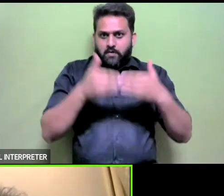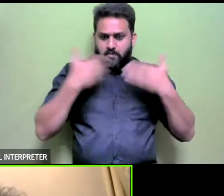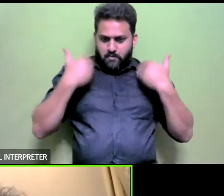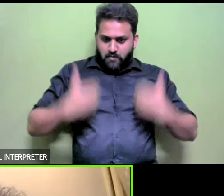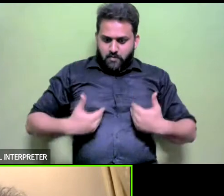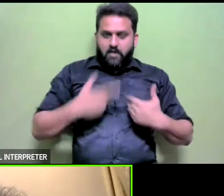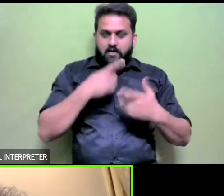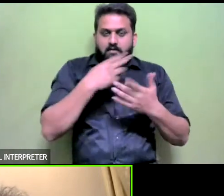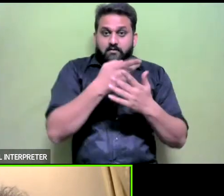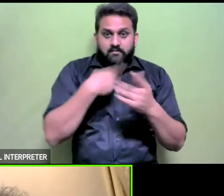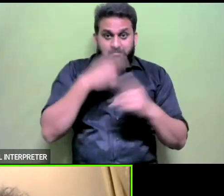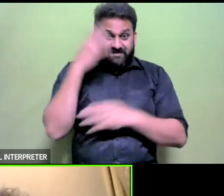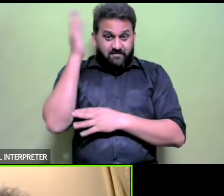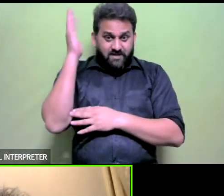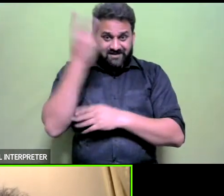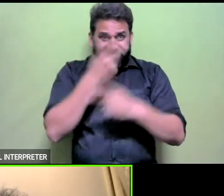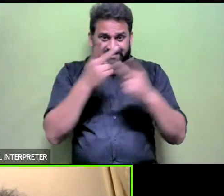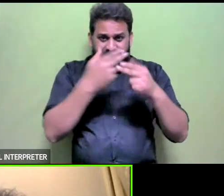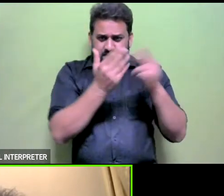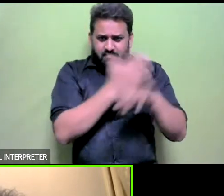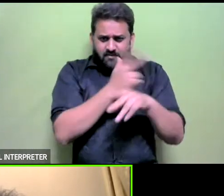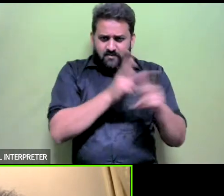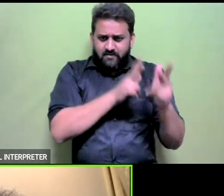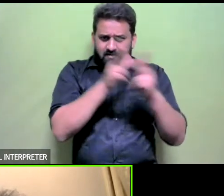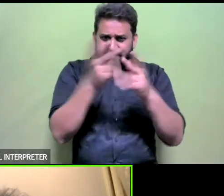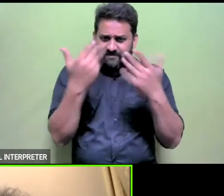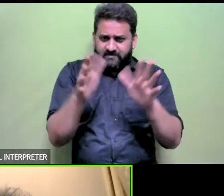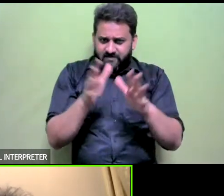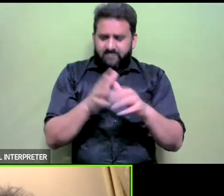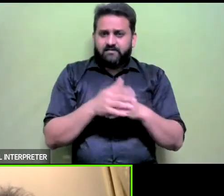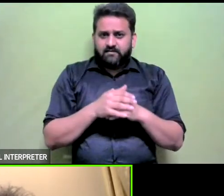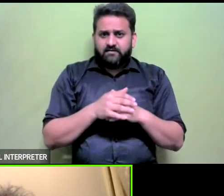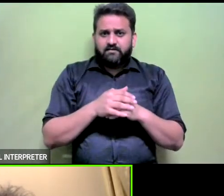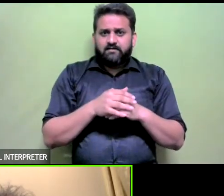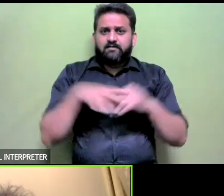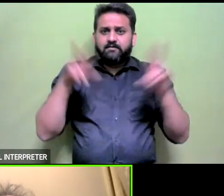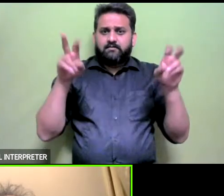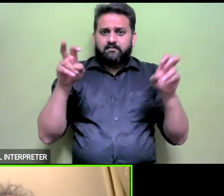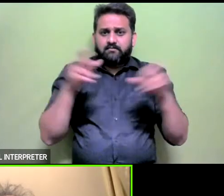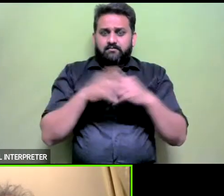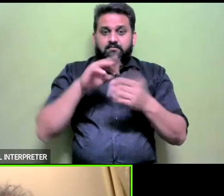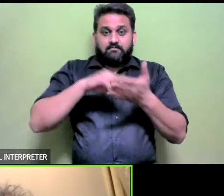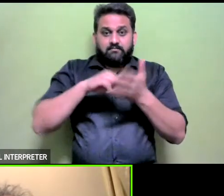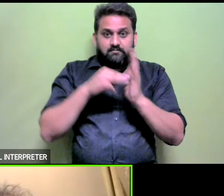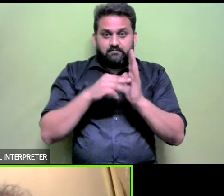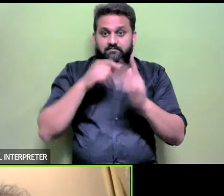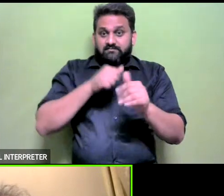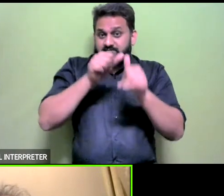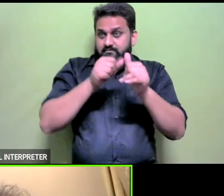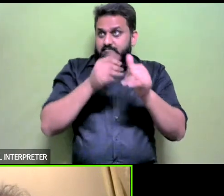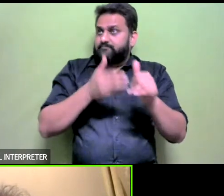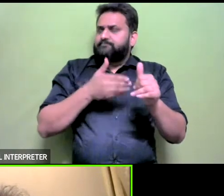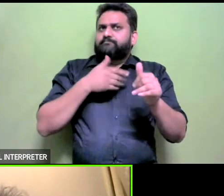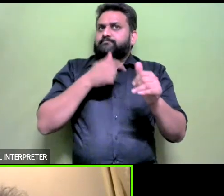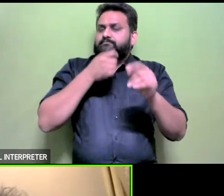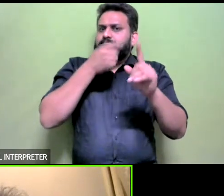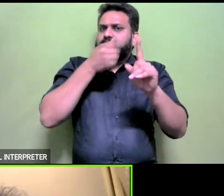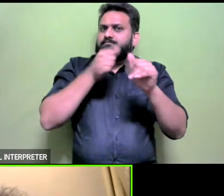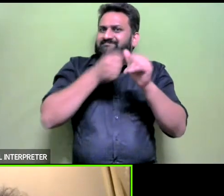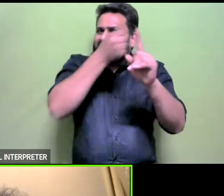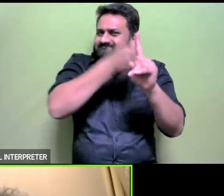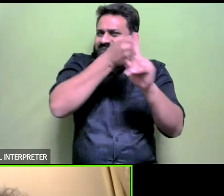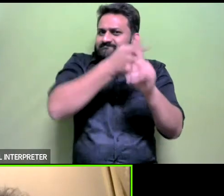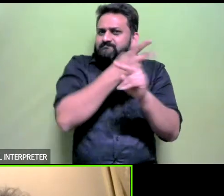your presentation, you have already said about the essence of WIS advocacy, which is presenting